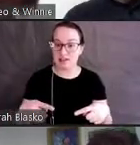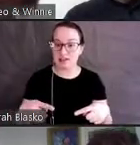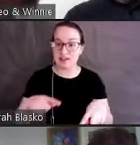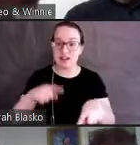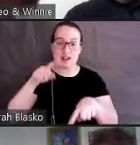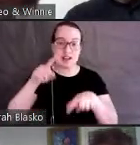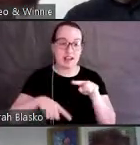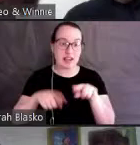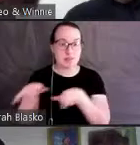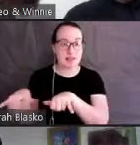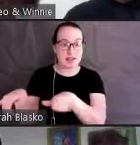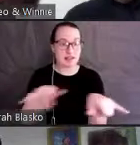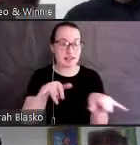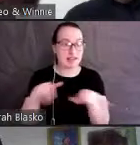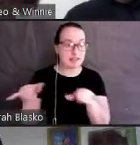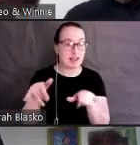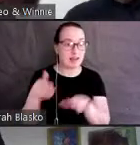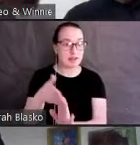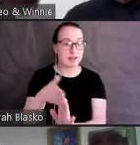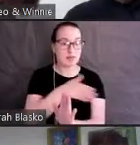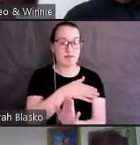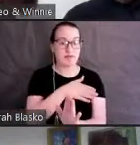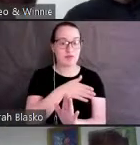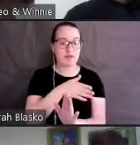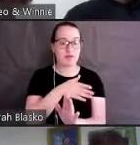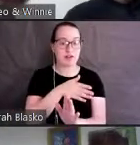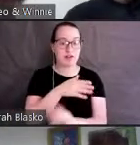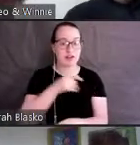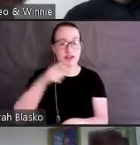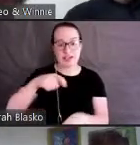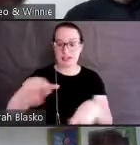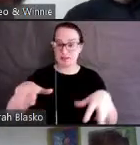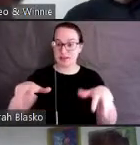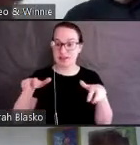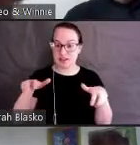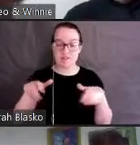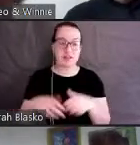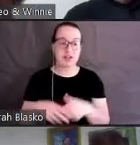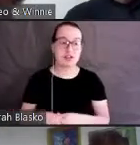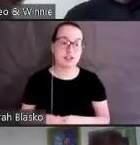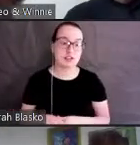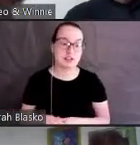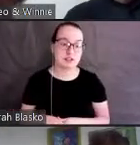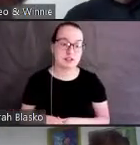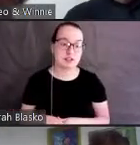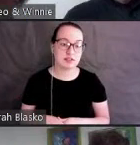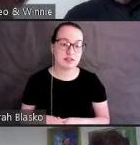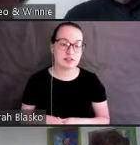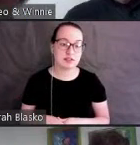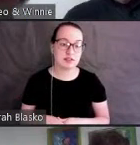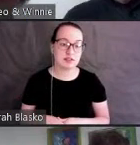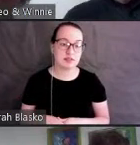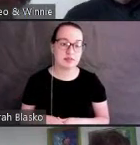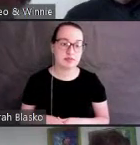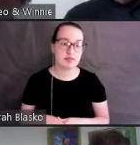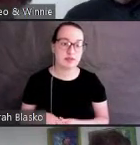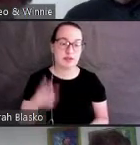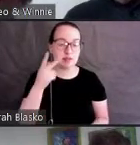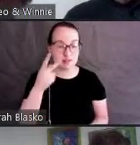it's a time of selfishness and being self-centered. And yet, as we've shown over and over